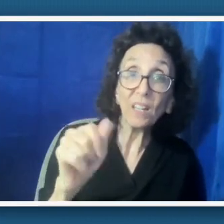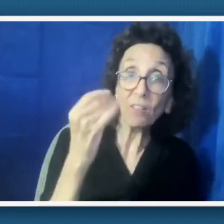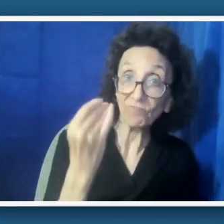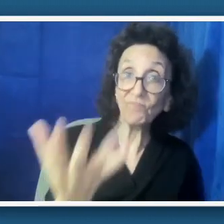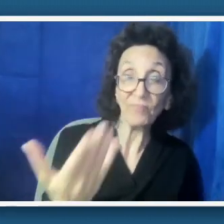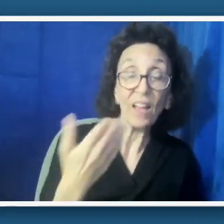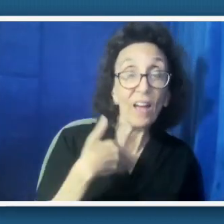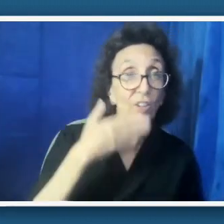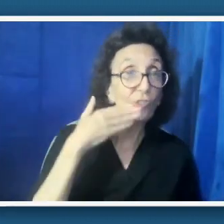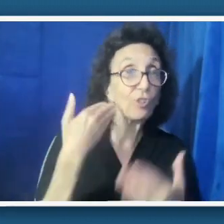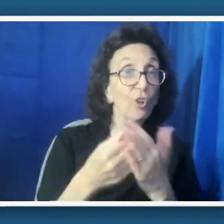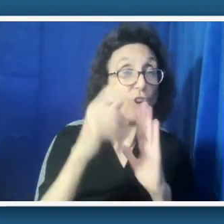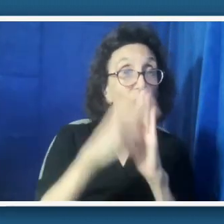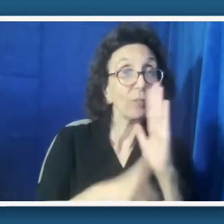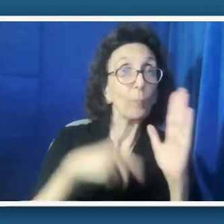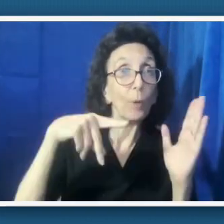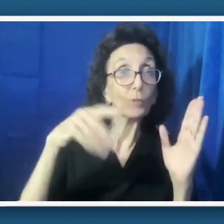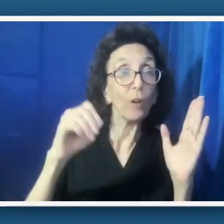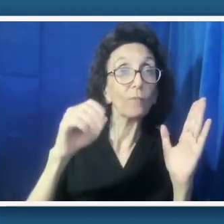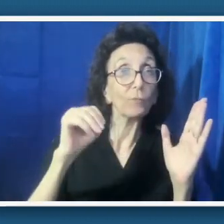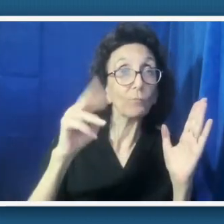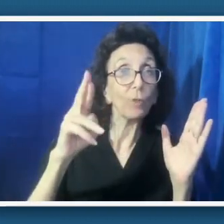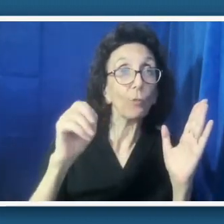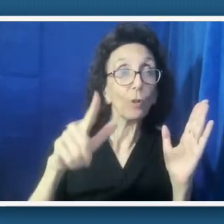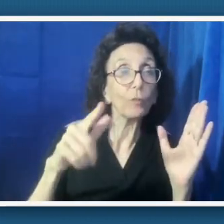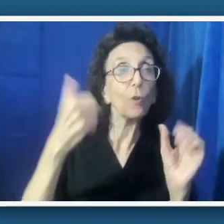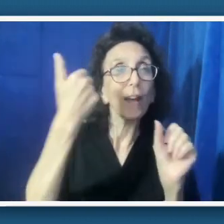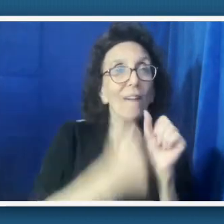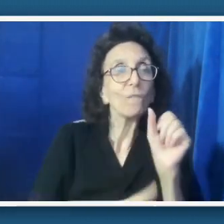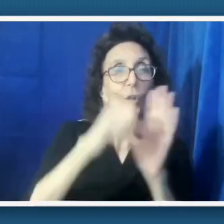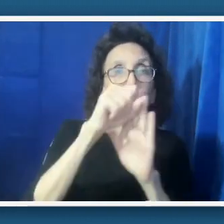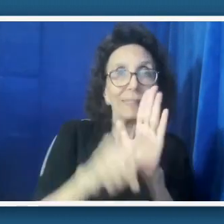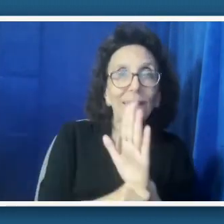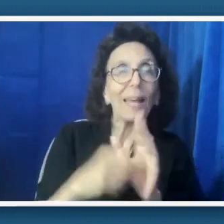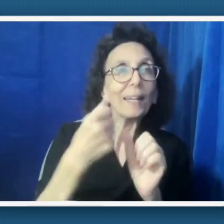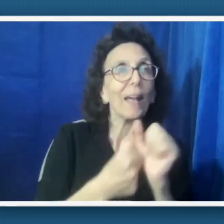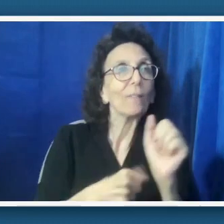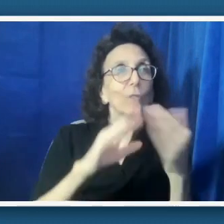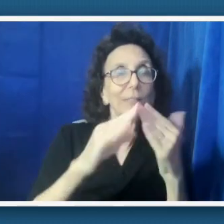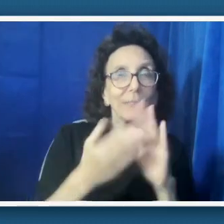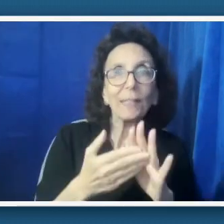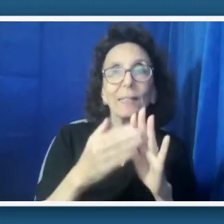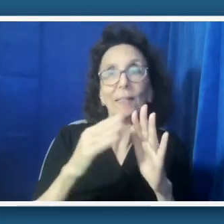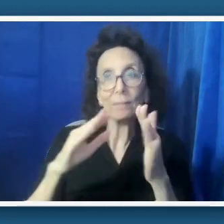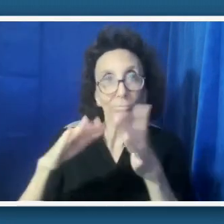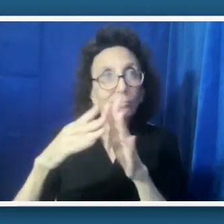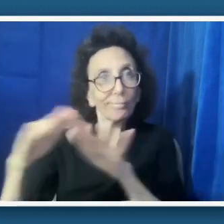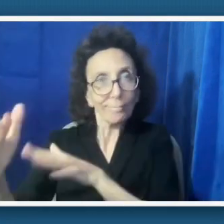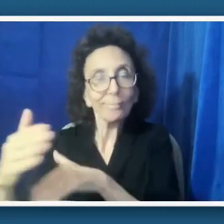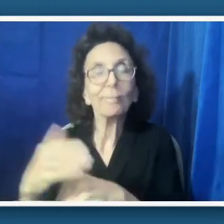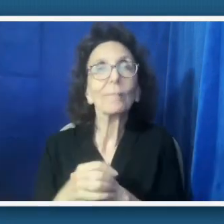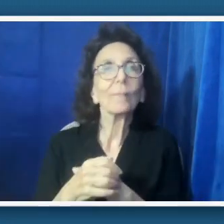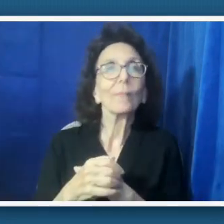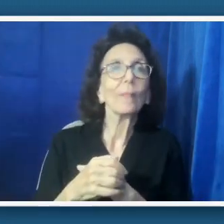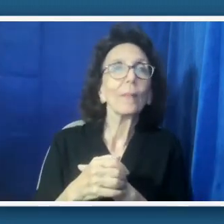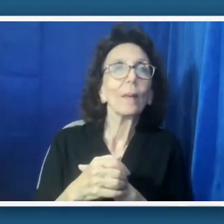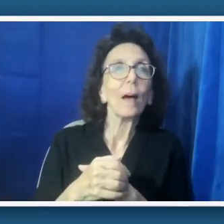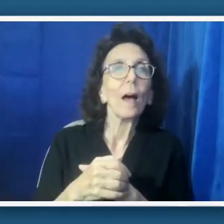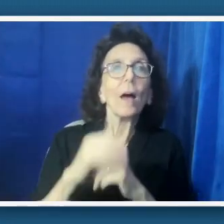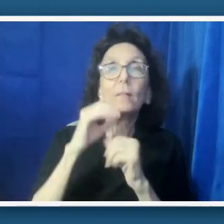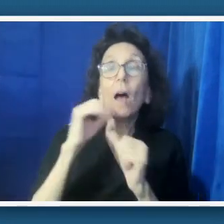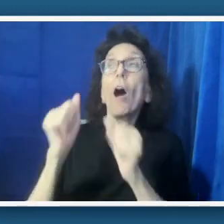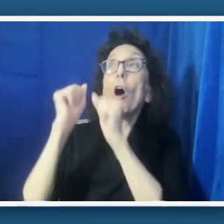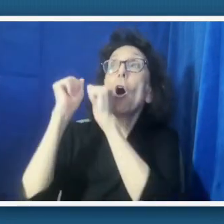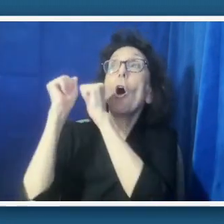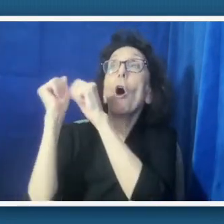office murals where it lists them out by state and city or town. And again, it doesn't have photos for all of them, but it does provide a lot of